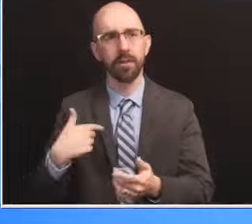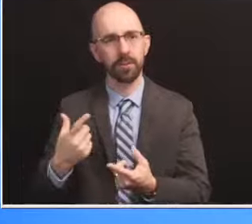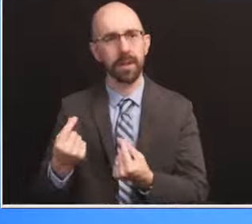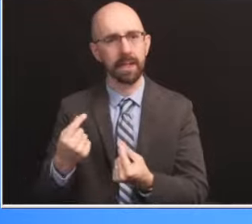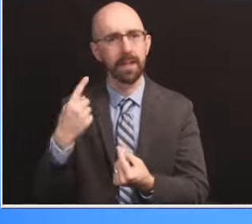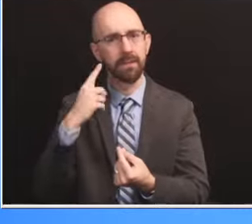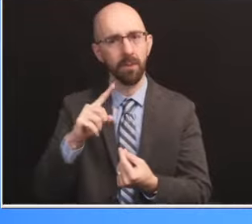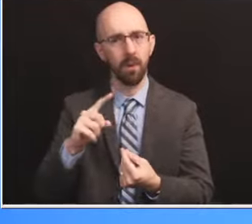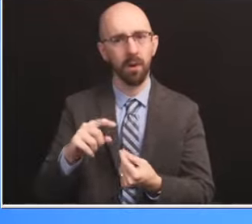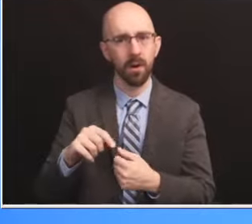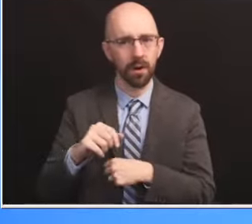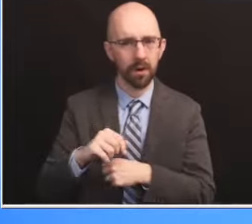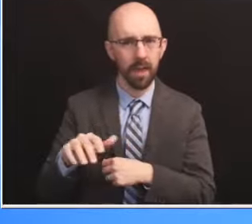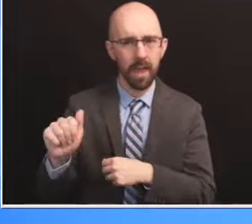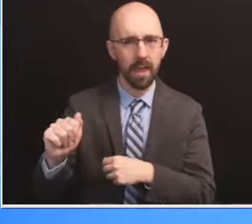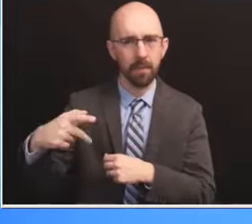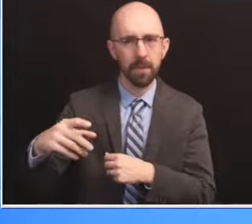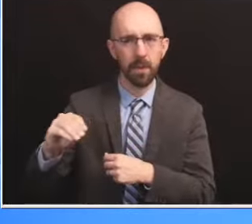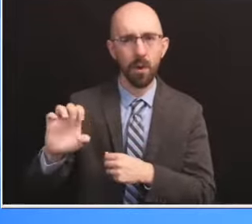APOE gene.